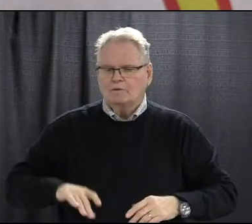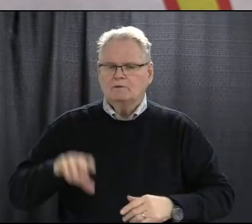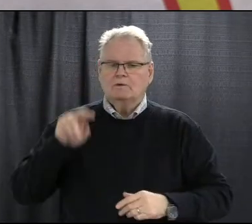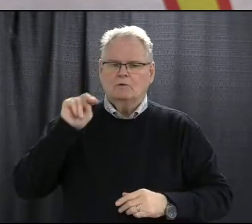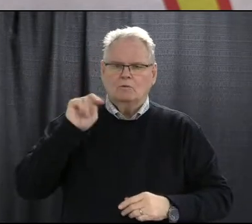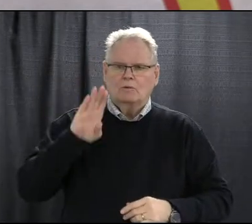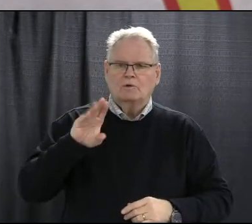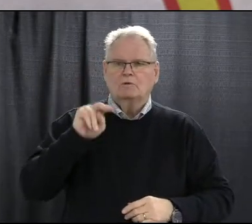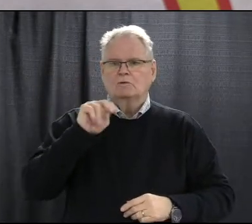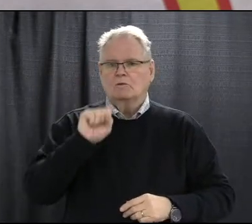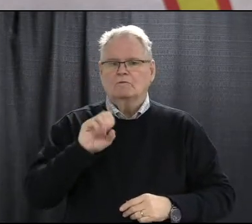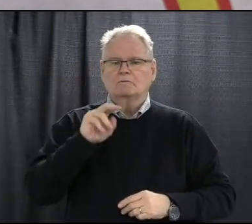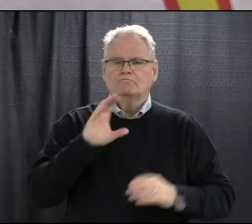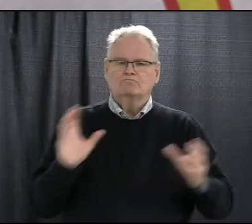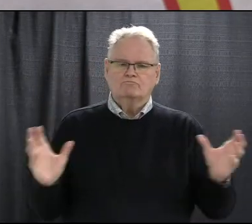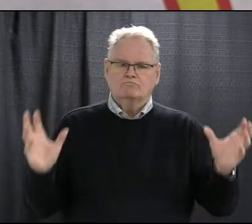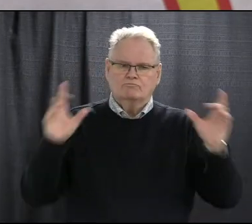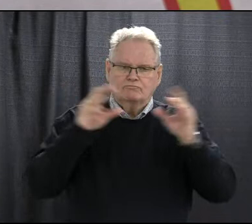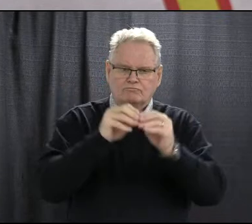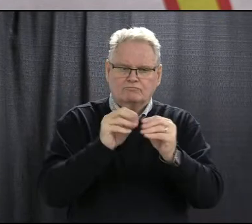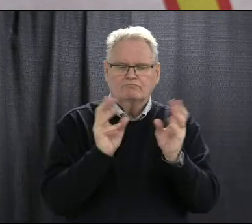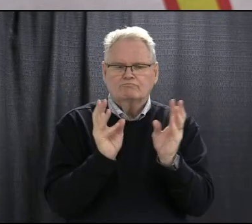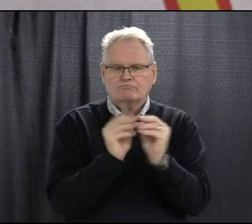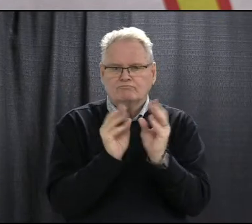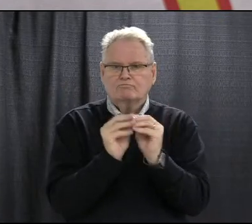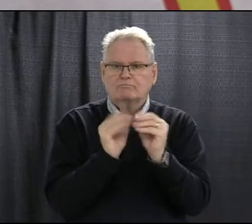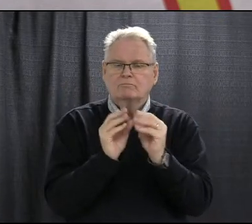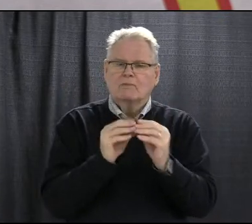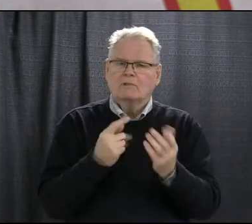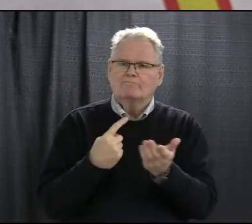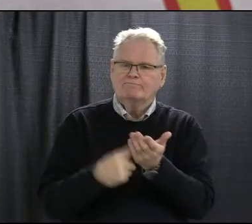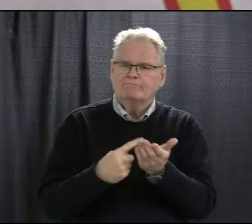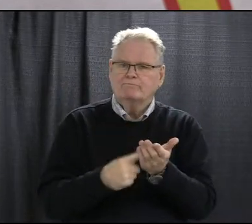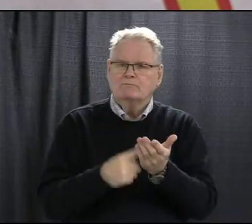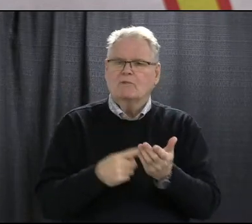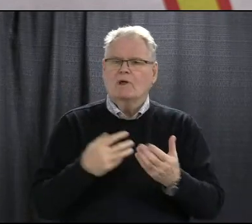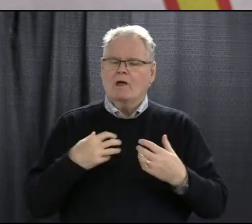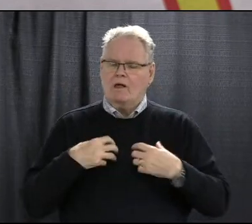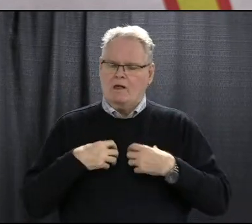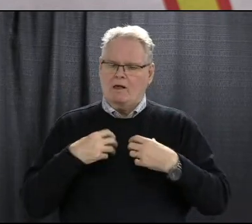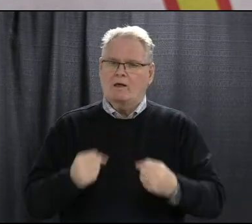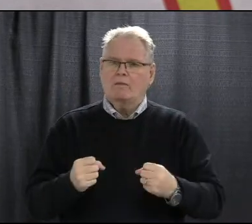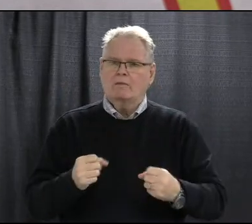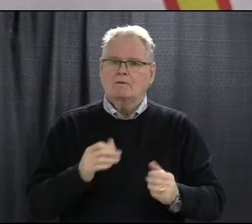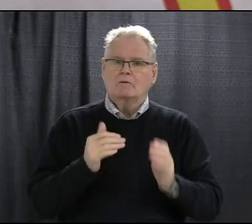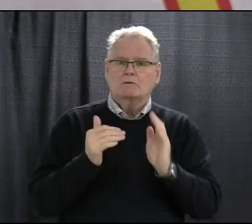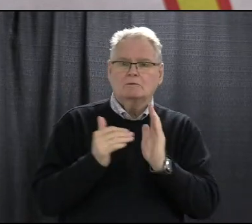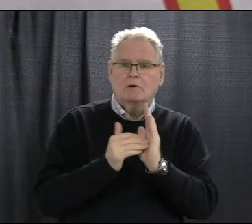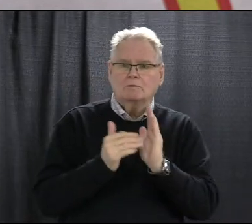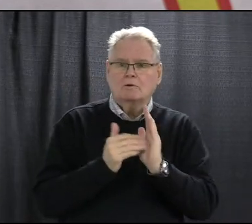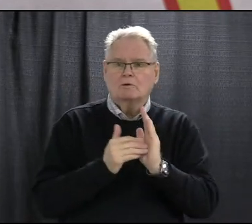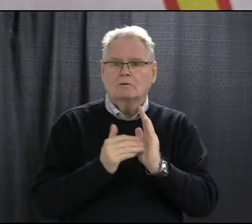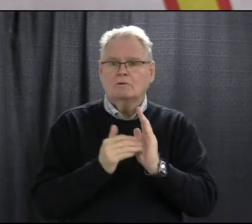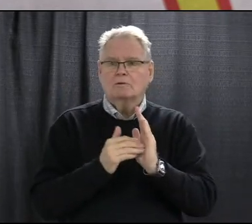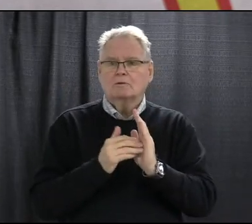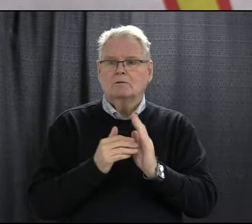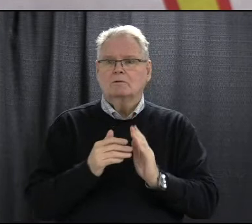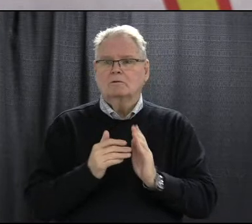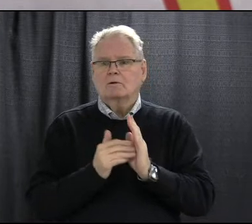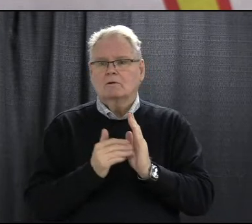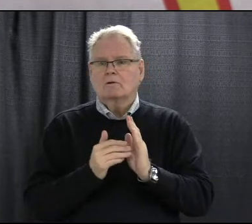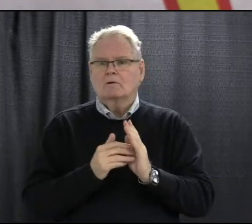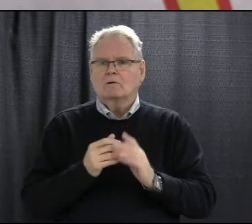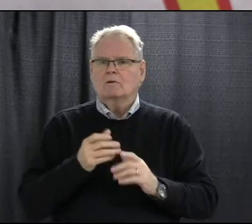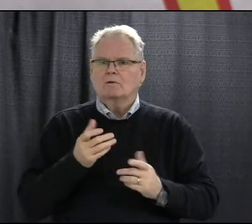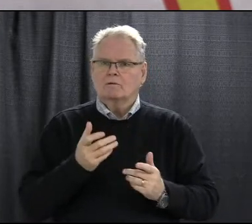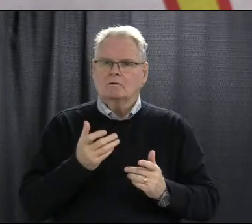want to come home, and the incentive is just enough to help, with that transition from somewhere else. But that's passive.